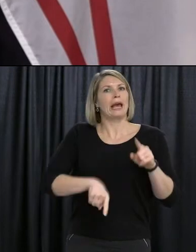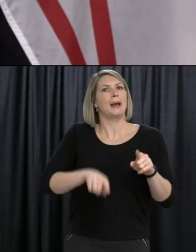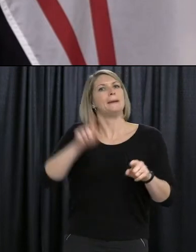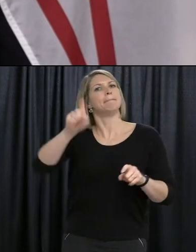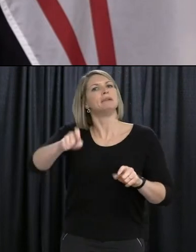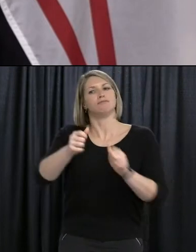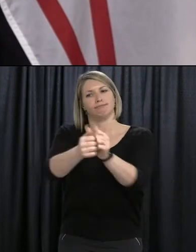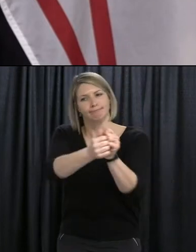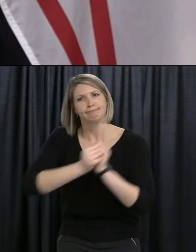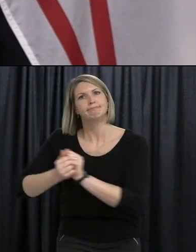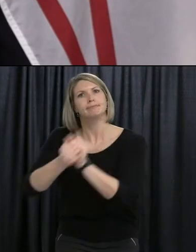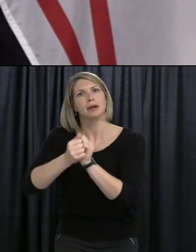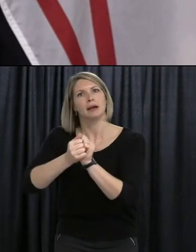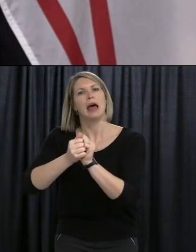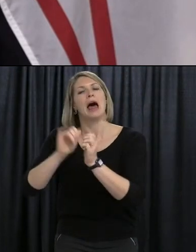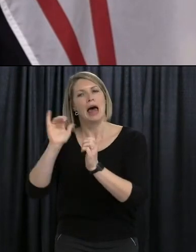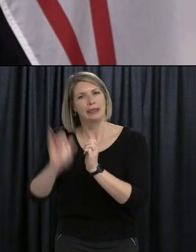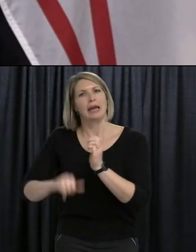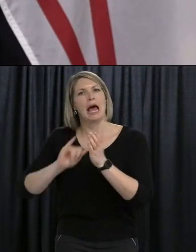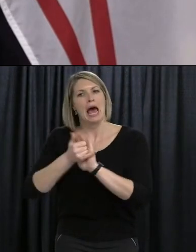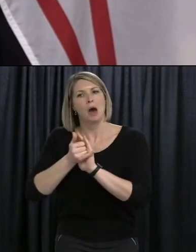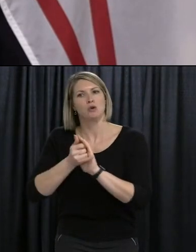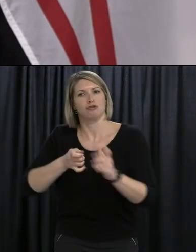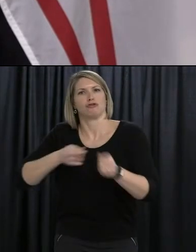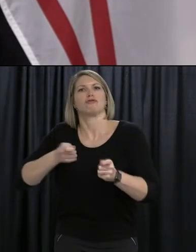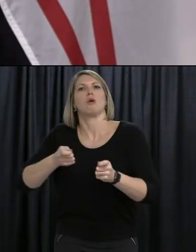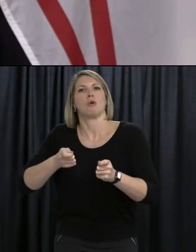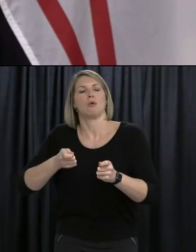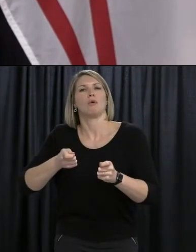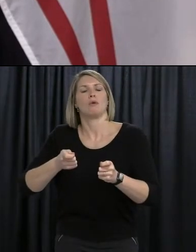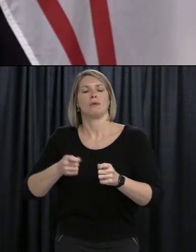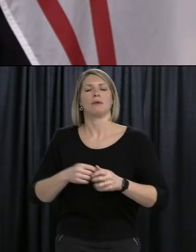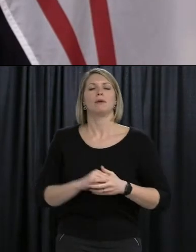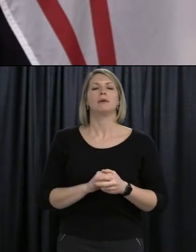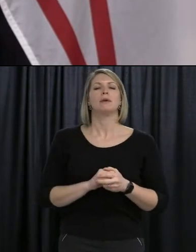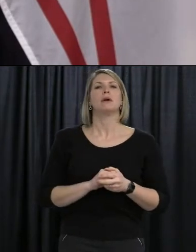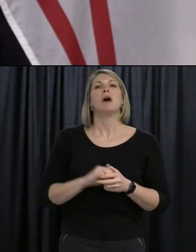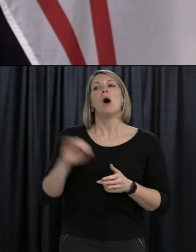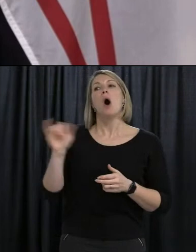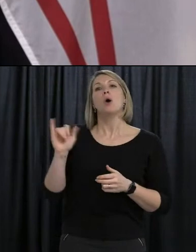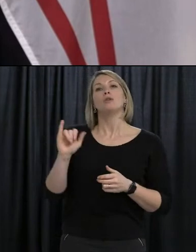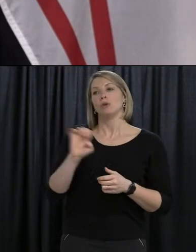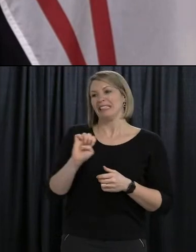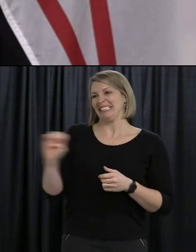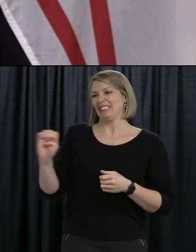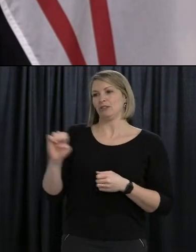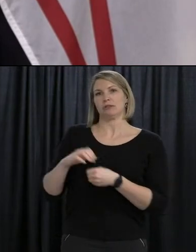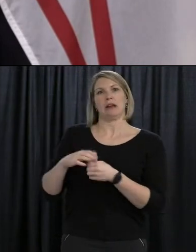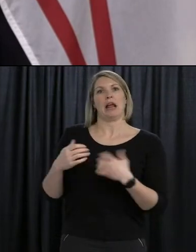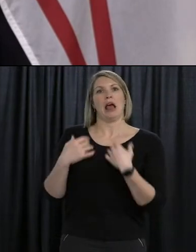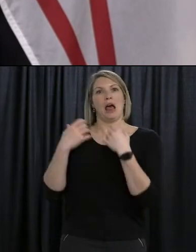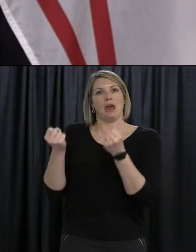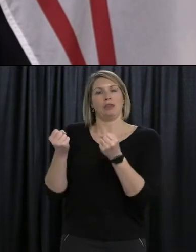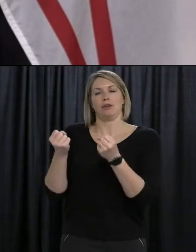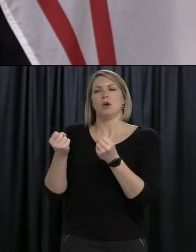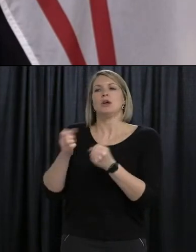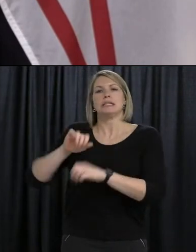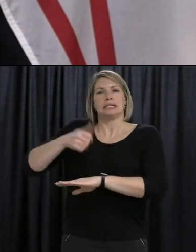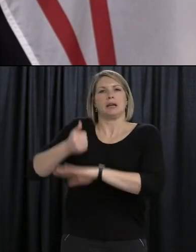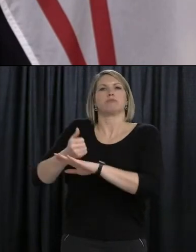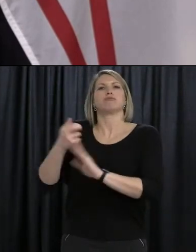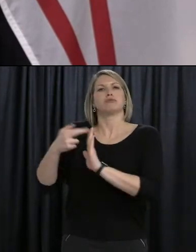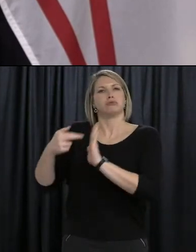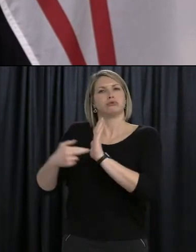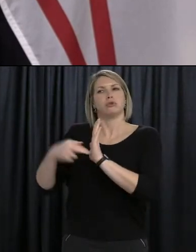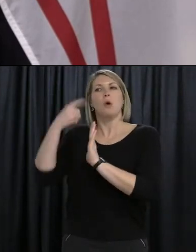together. Regional health authorities are also increasing restrictions to protect residents of long-term care homes. And these residents